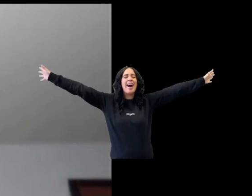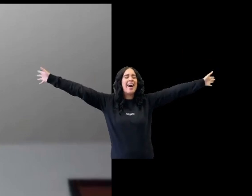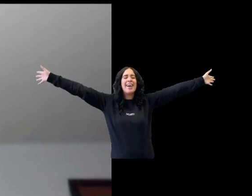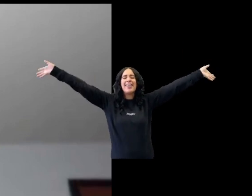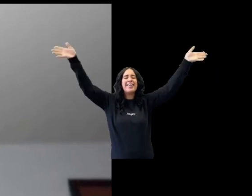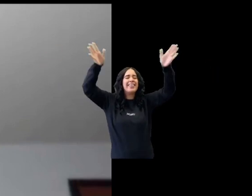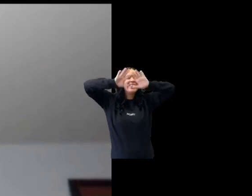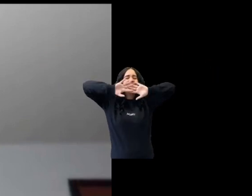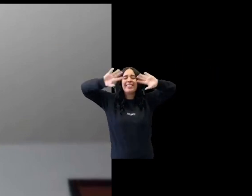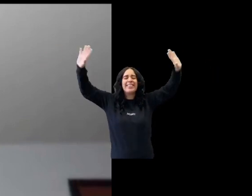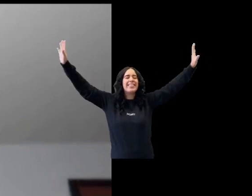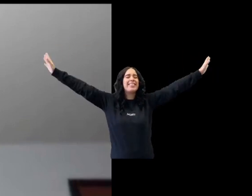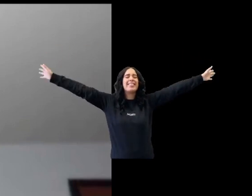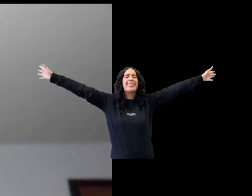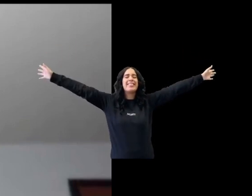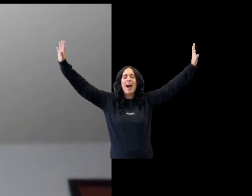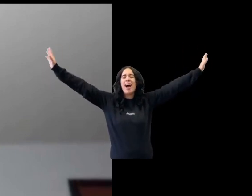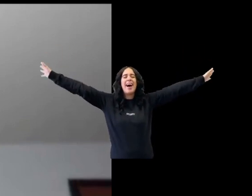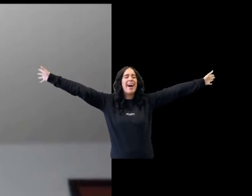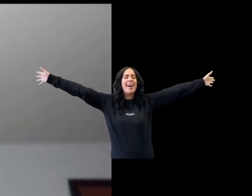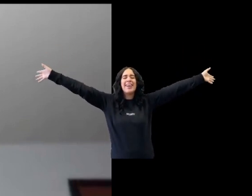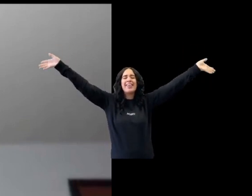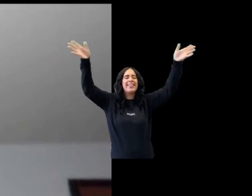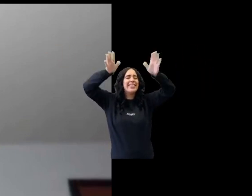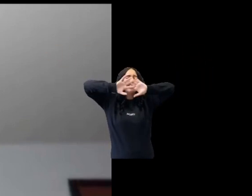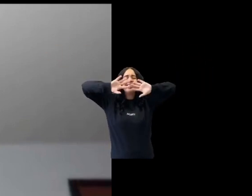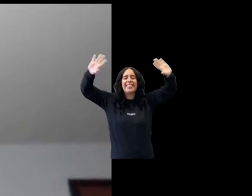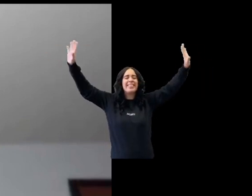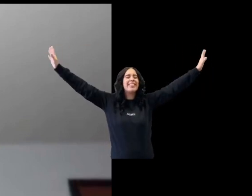Not to mention that birthday party you threw.